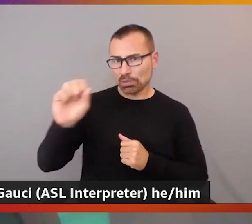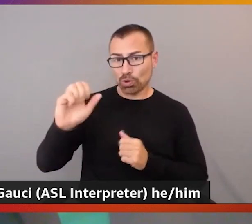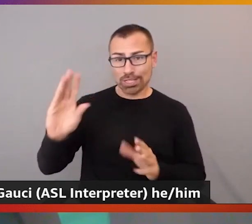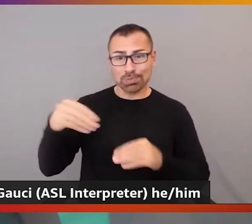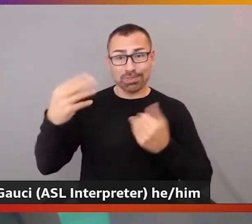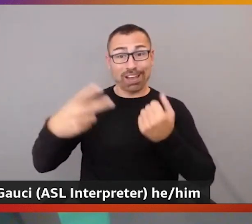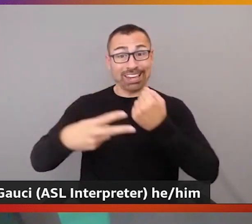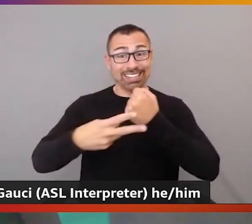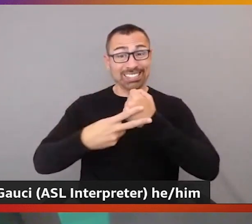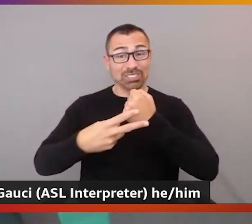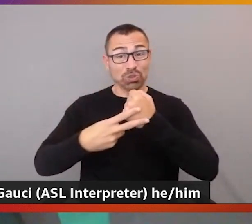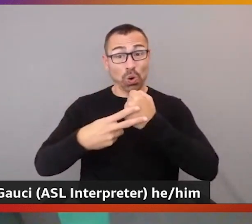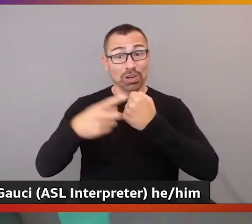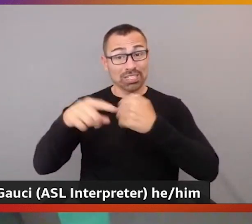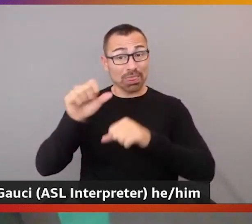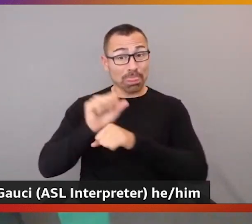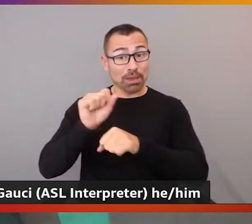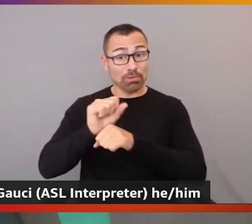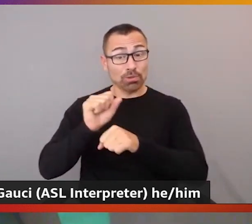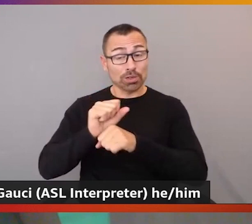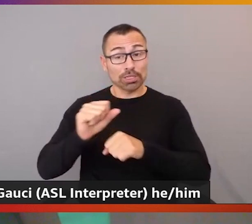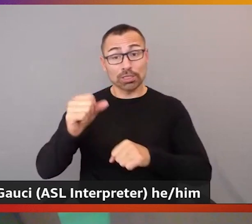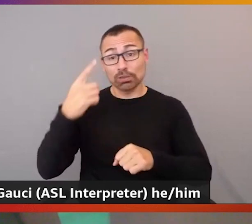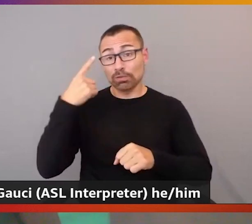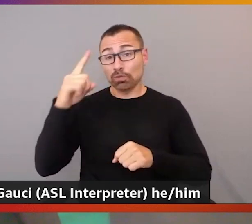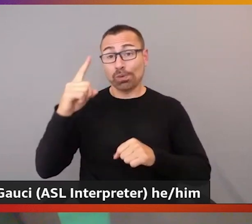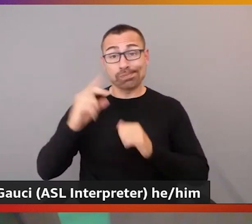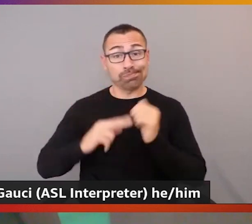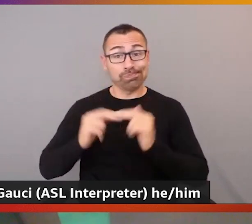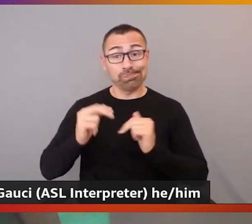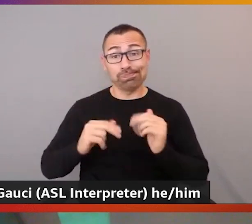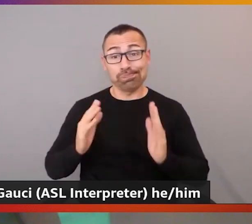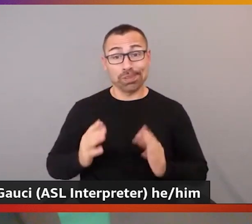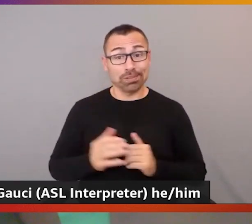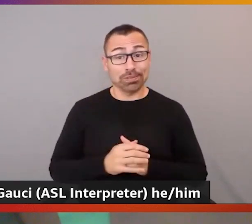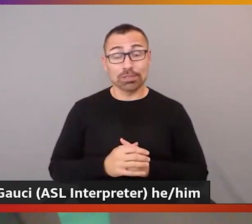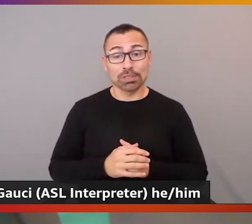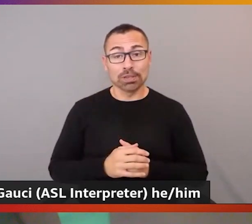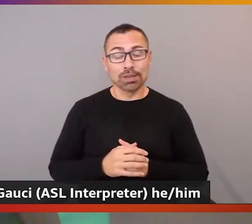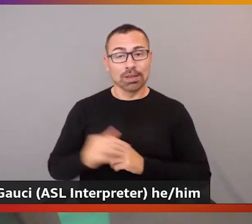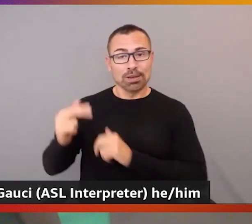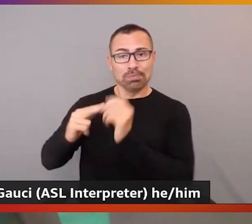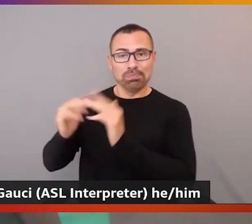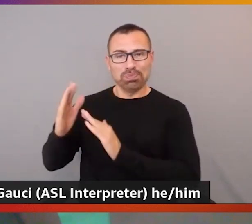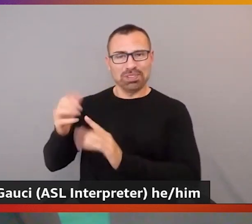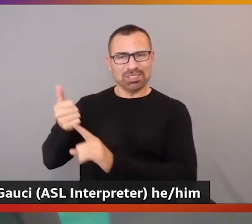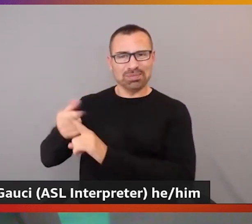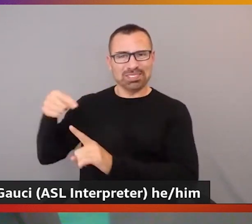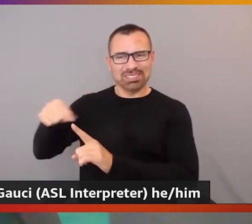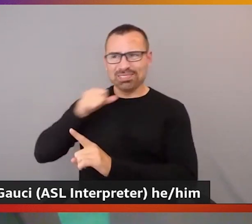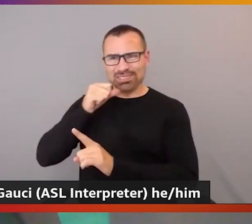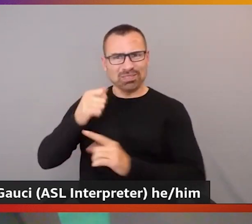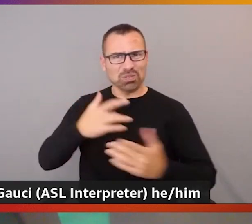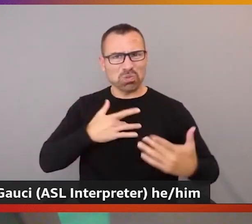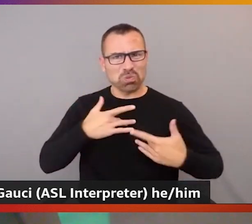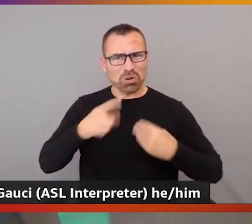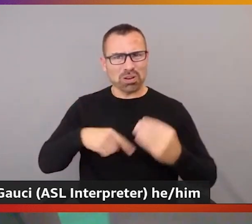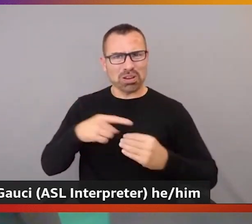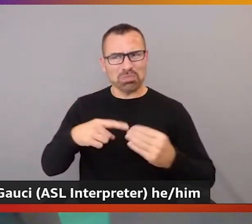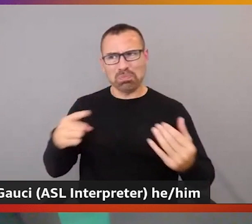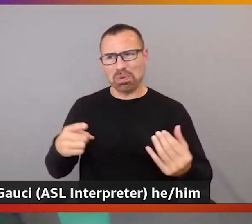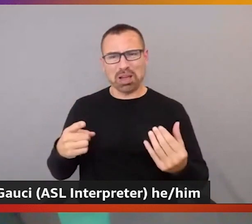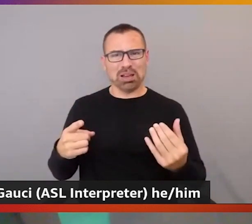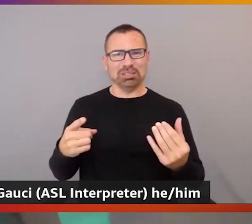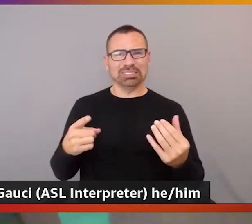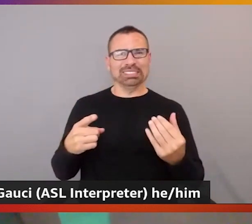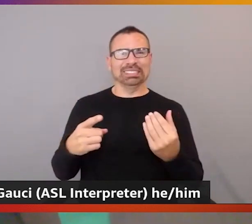just works for builders, right? Without them having to worry about resource sizing and